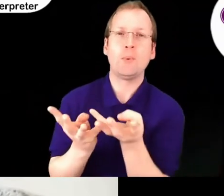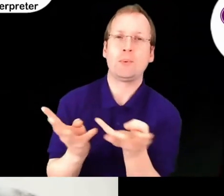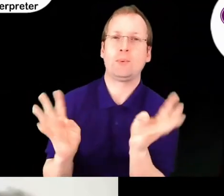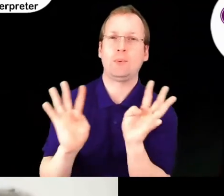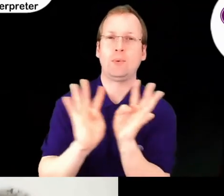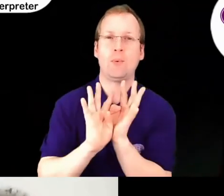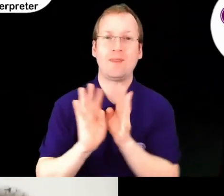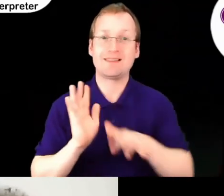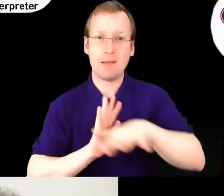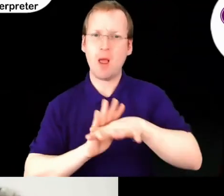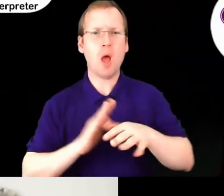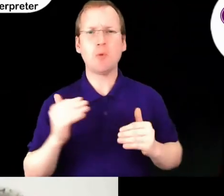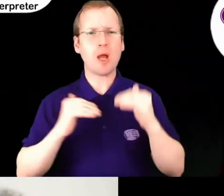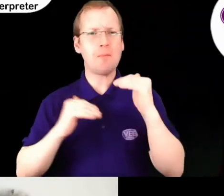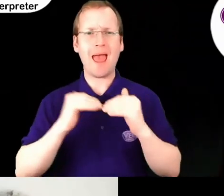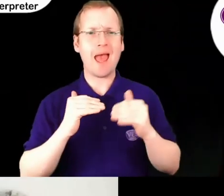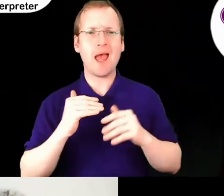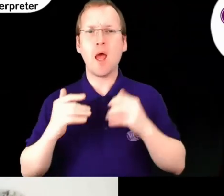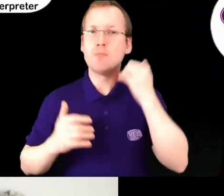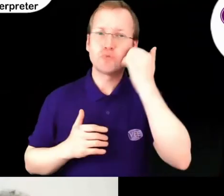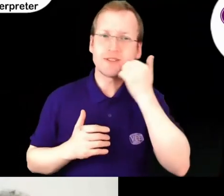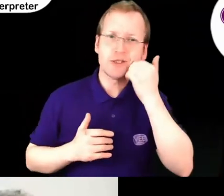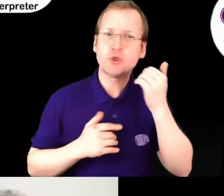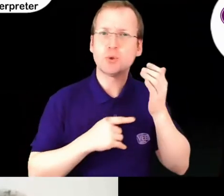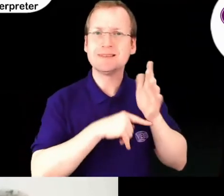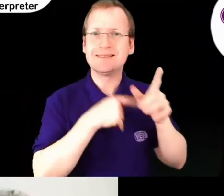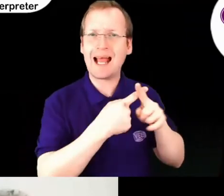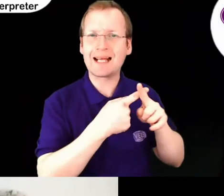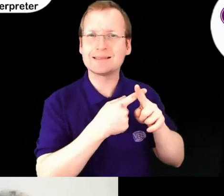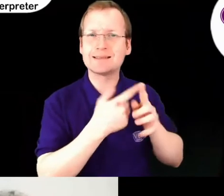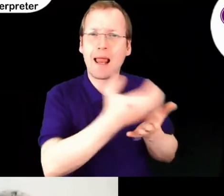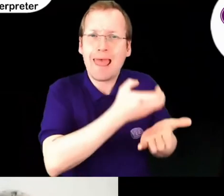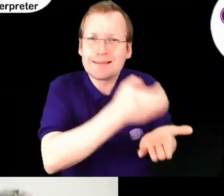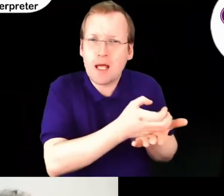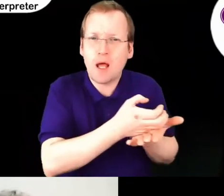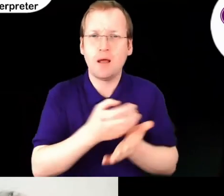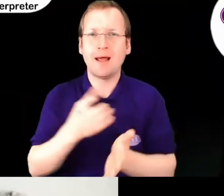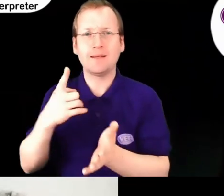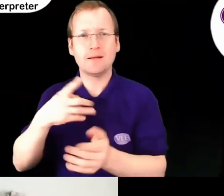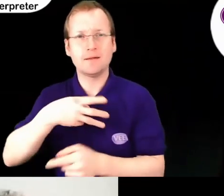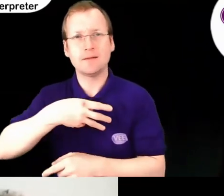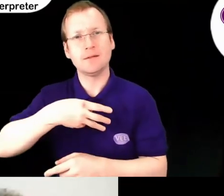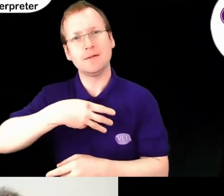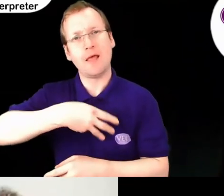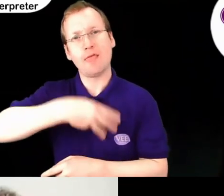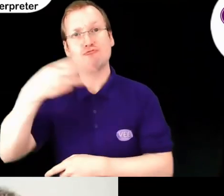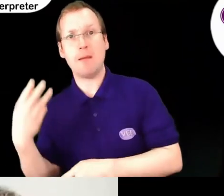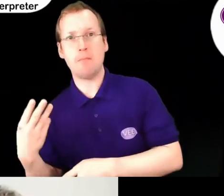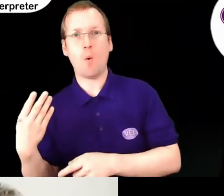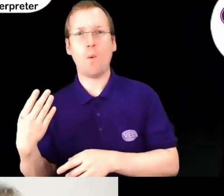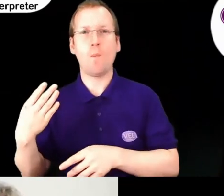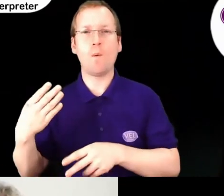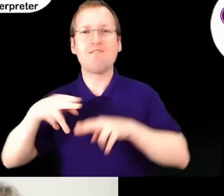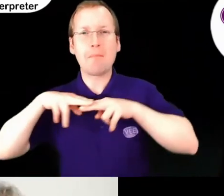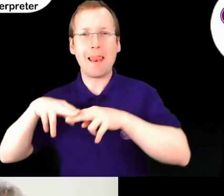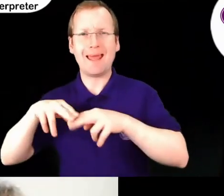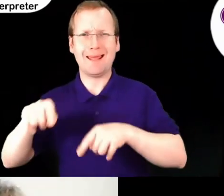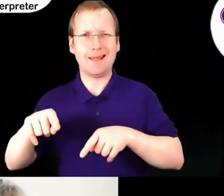Not that there's any comparison between prostitutes and tax collectors and people who are LGBTQ or whatever. But the